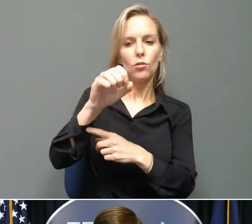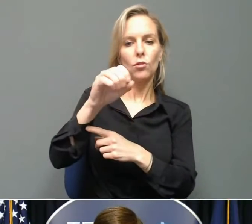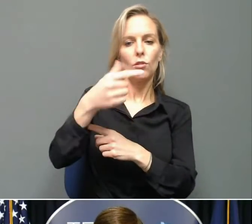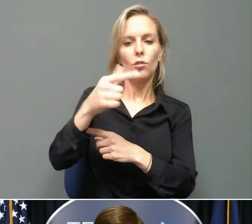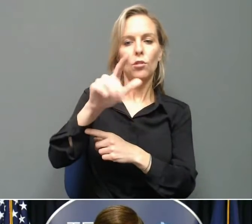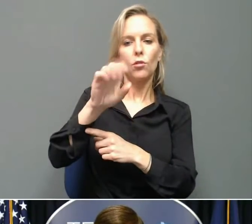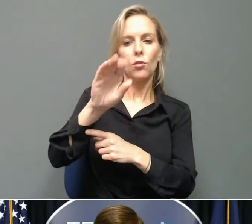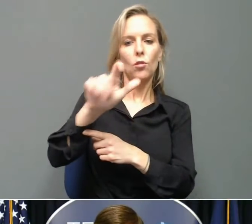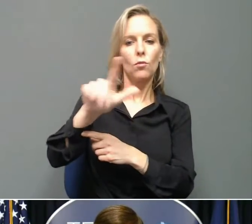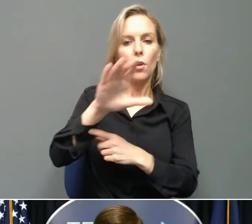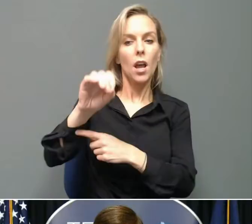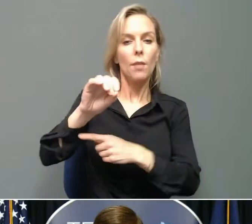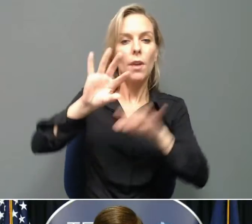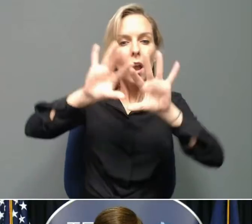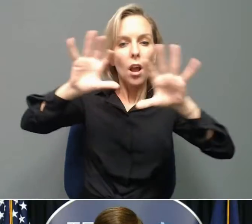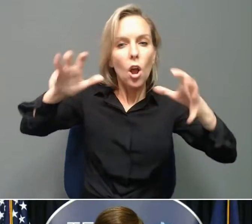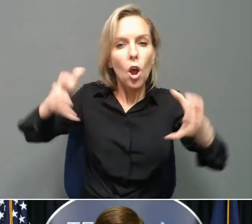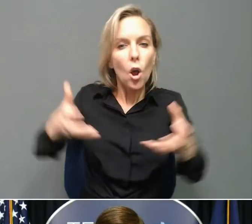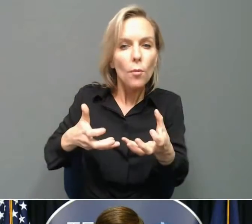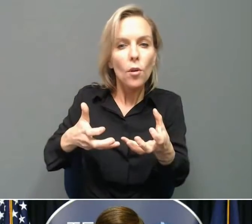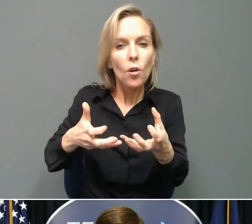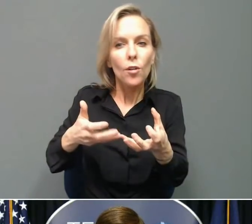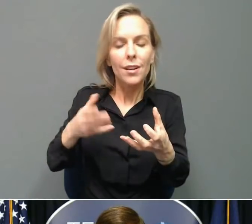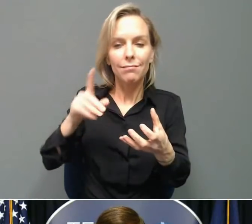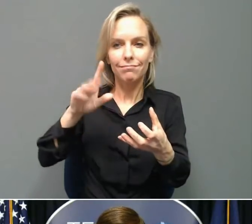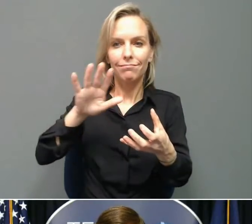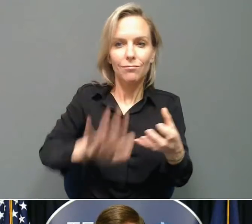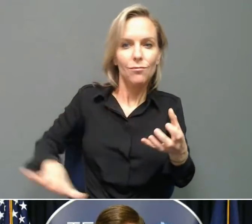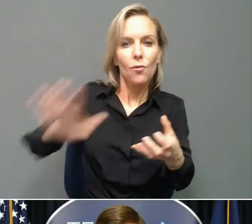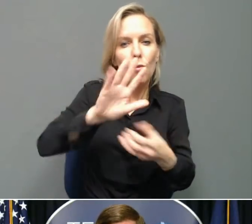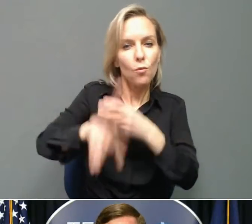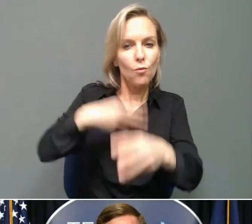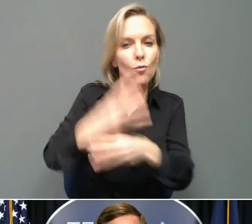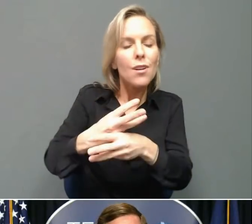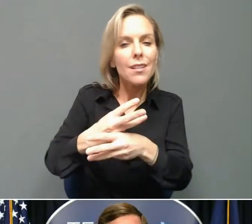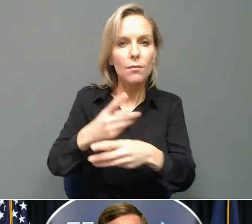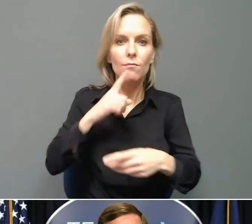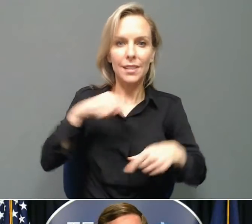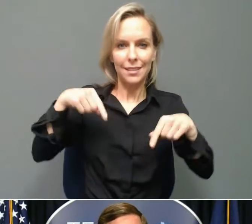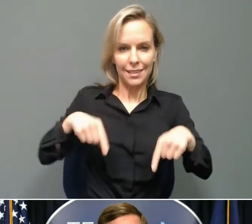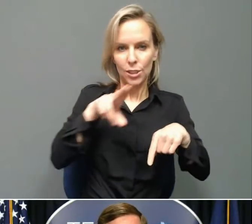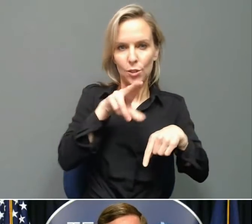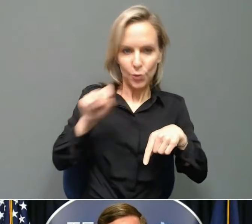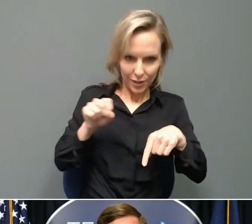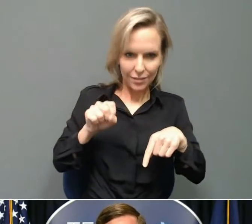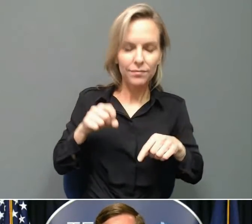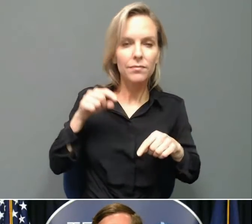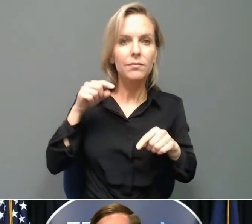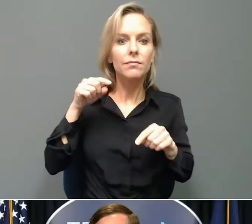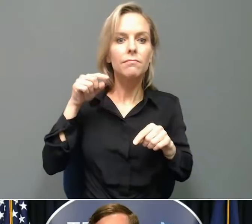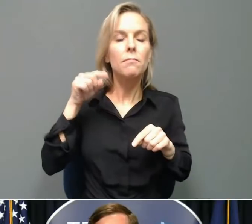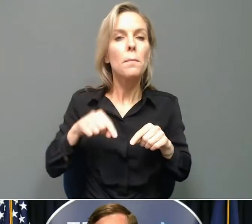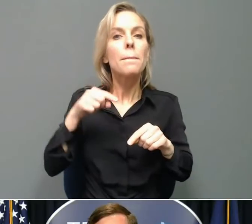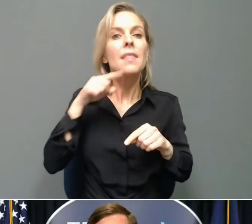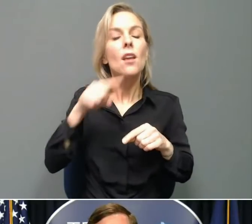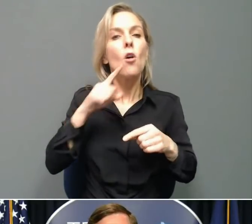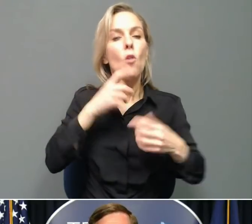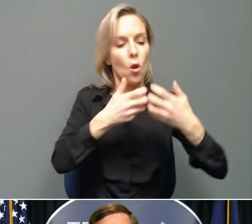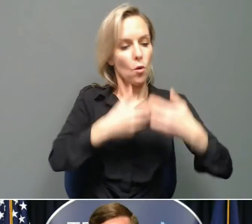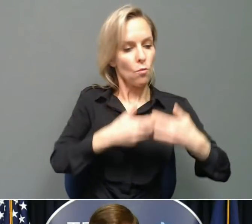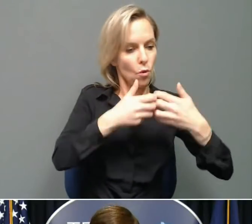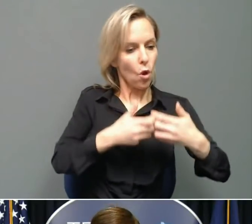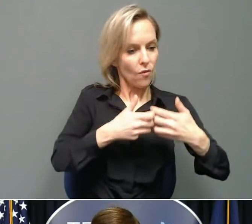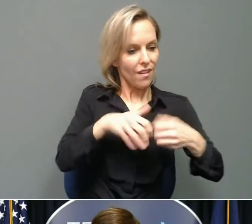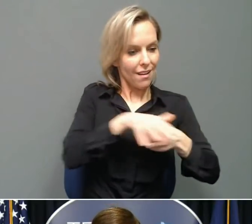7 of which are here in the United States. This project highlights our diverse automotive sector and how we are positioning ourselves to